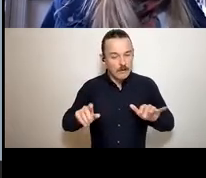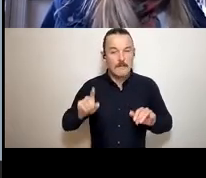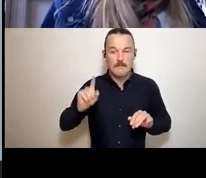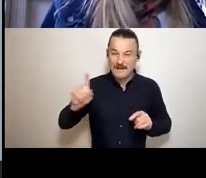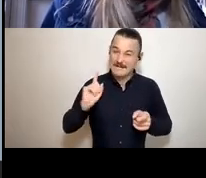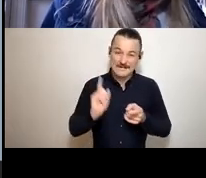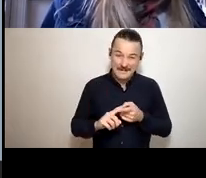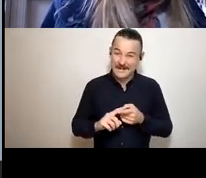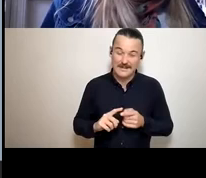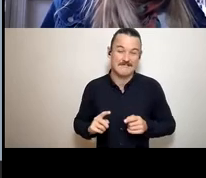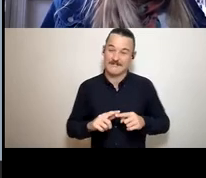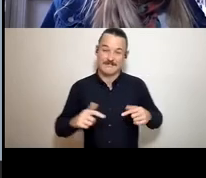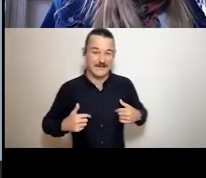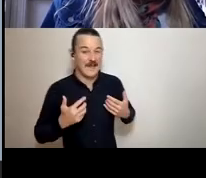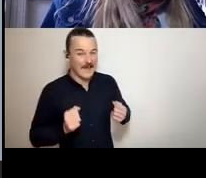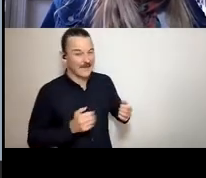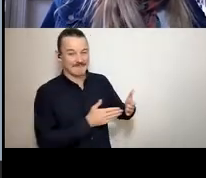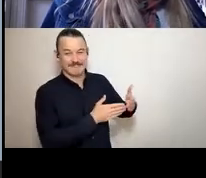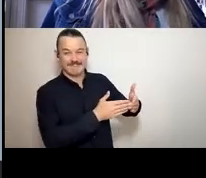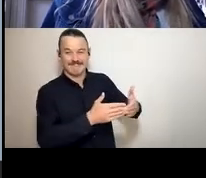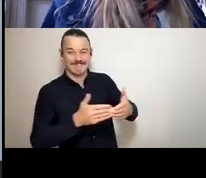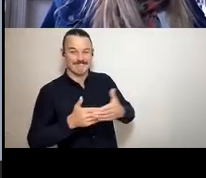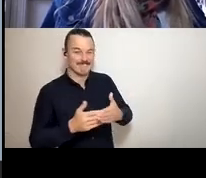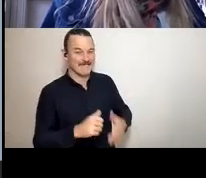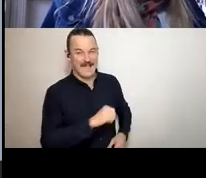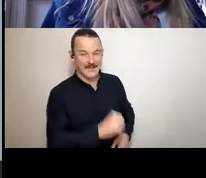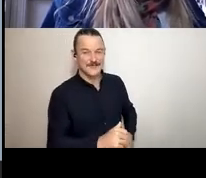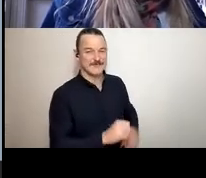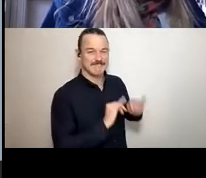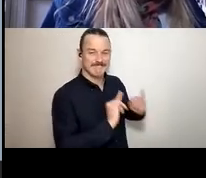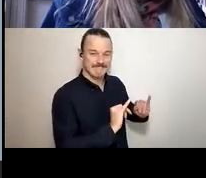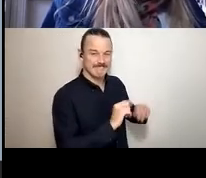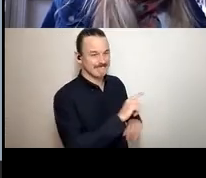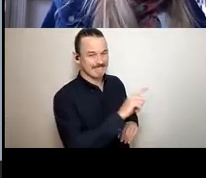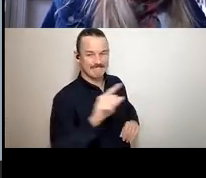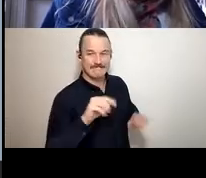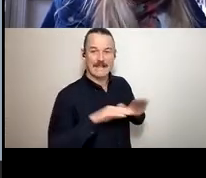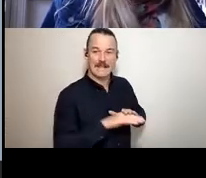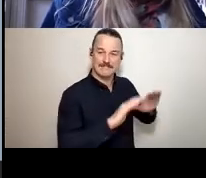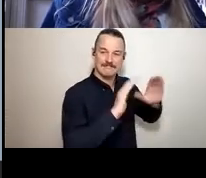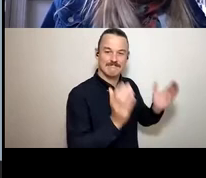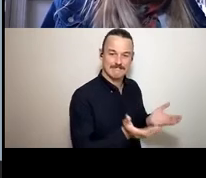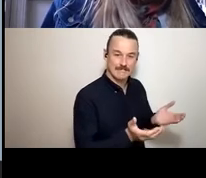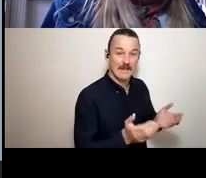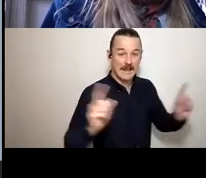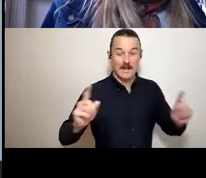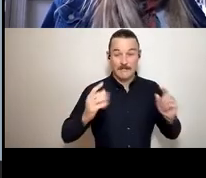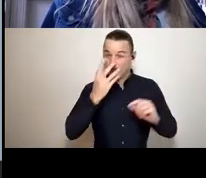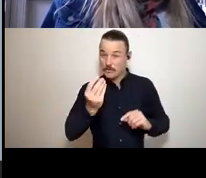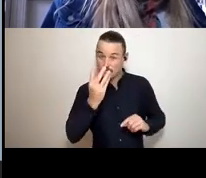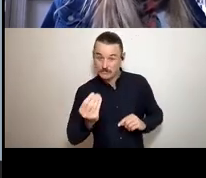attitudinal barriers that still exist in society. So we have some photos now of some physical barriers that still exist around society,